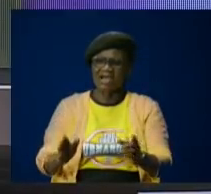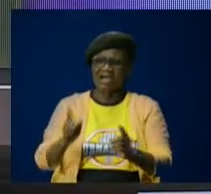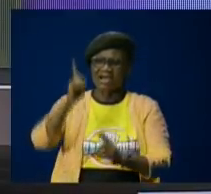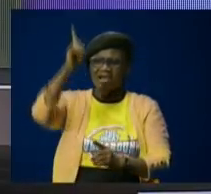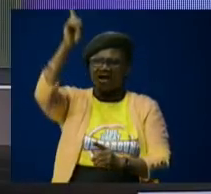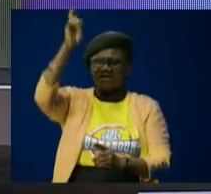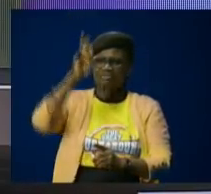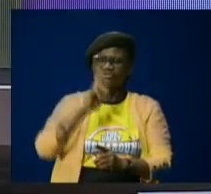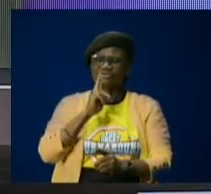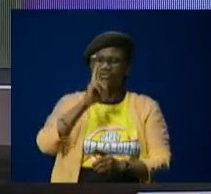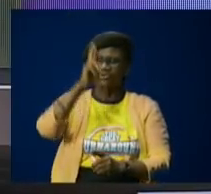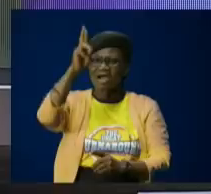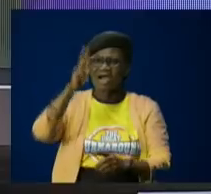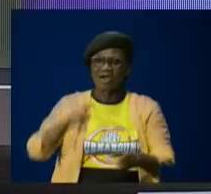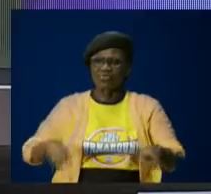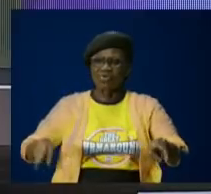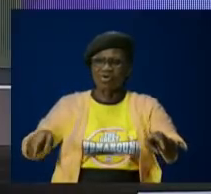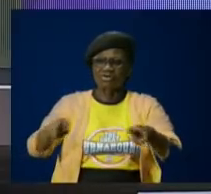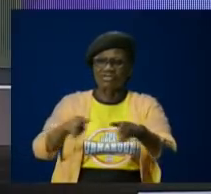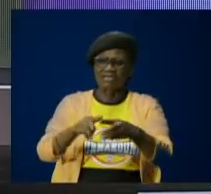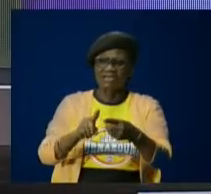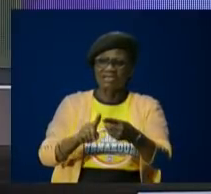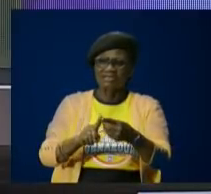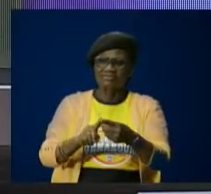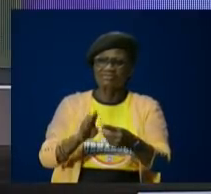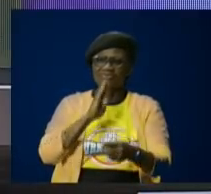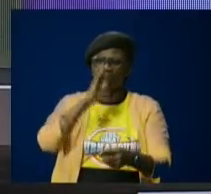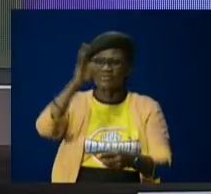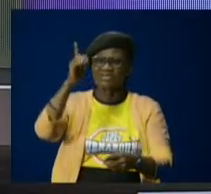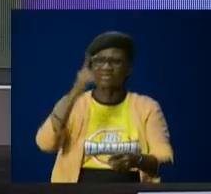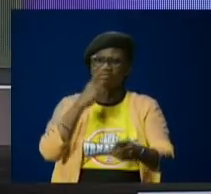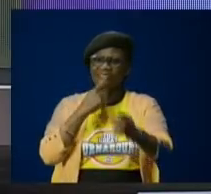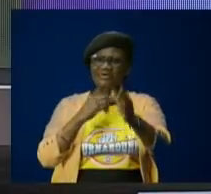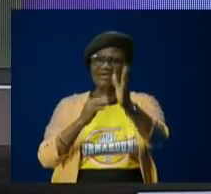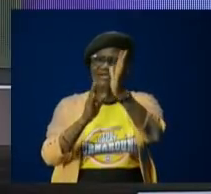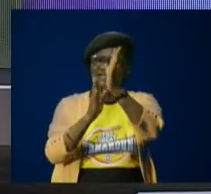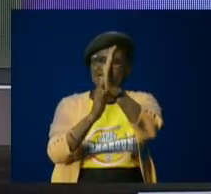Redeemer. You are worthy to be